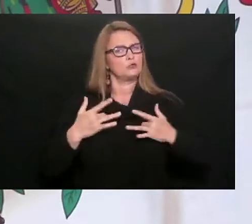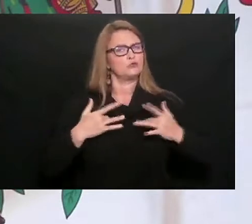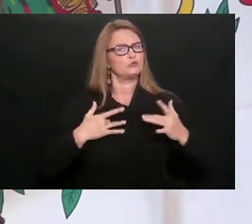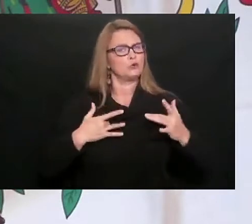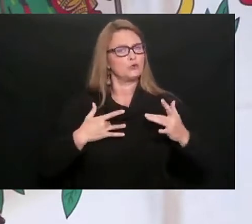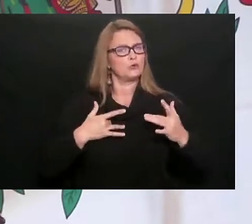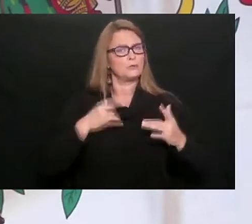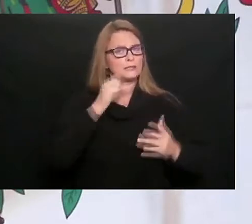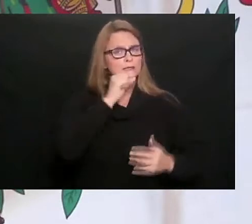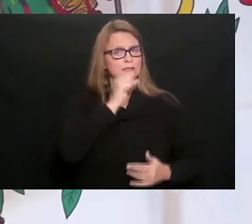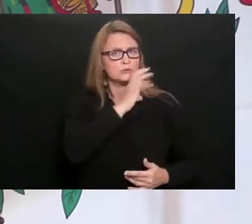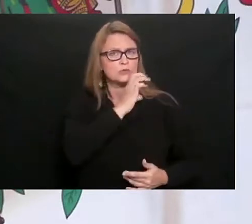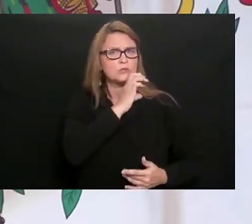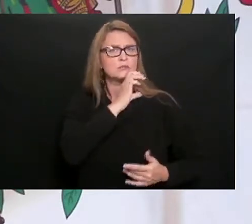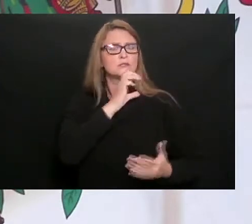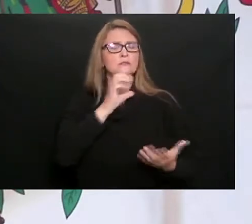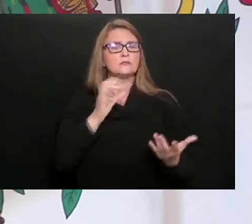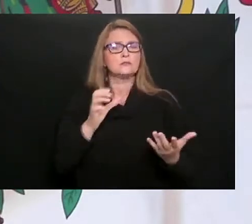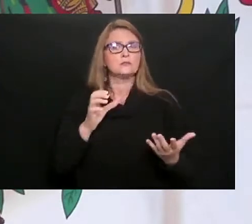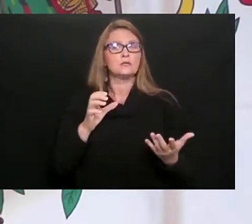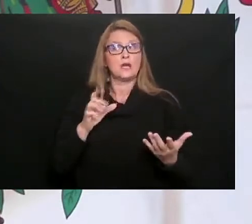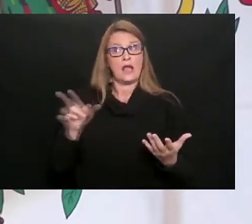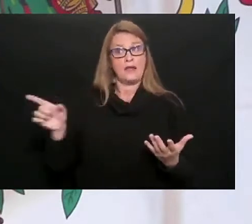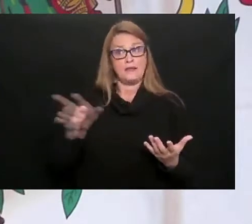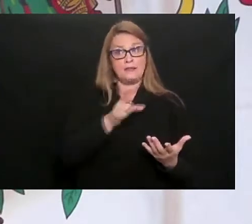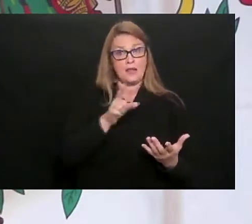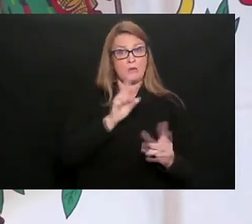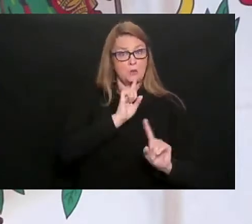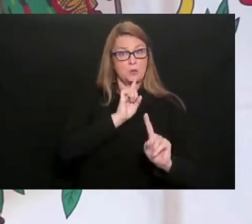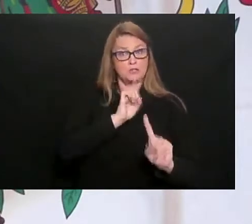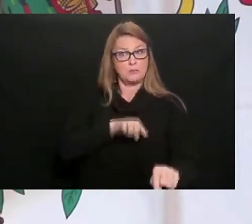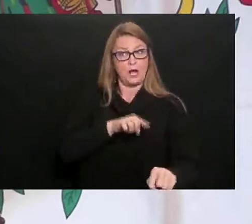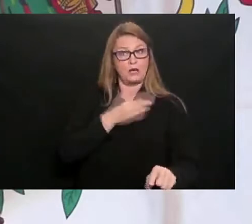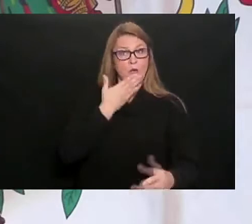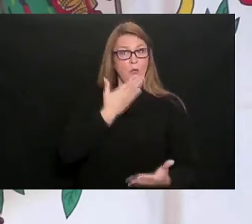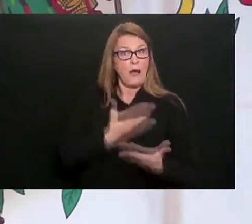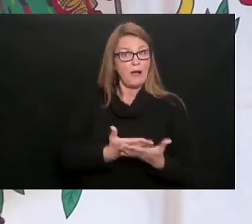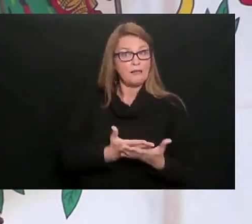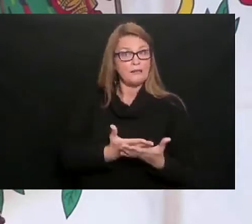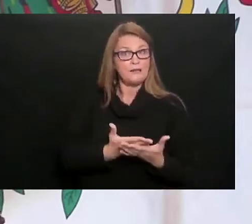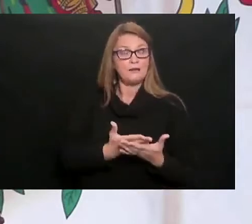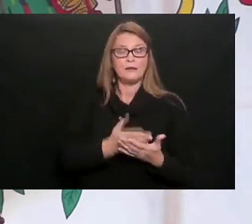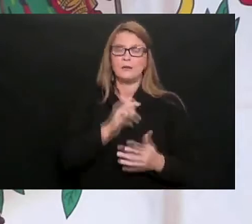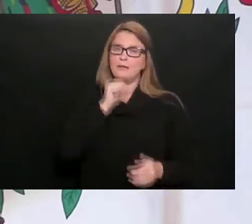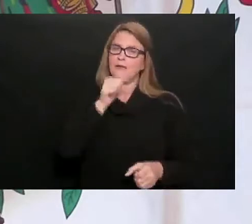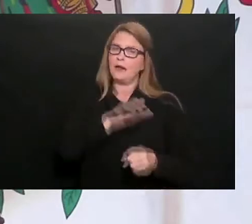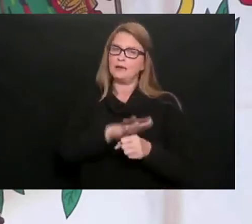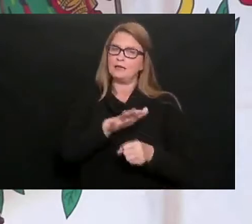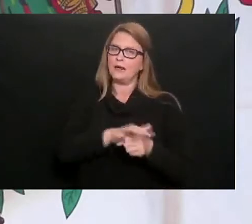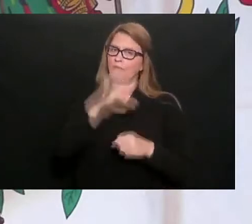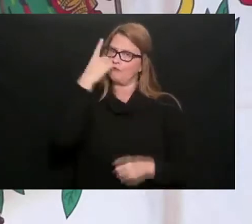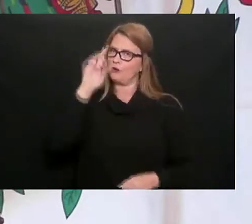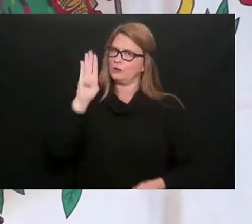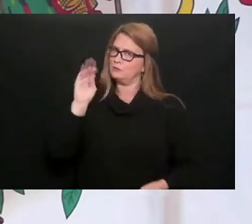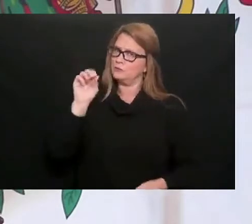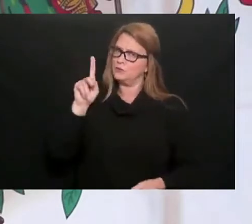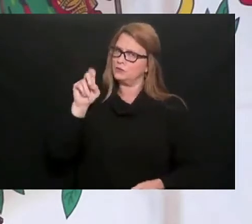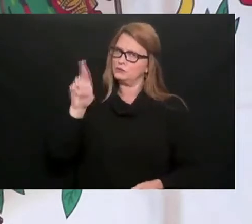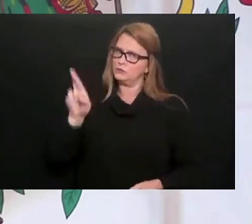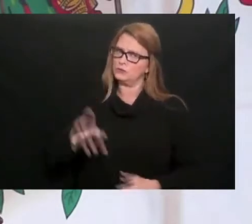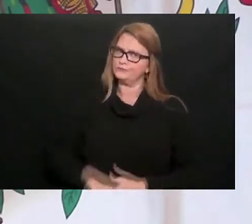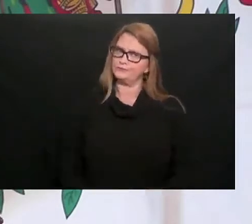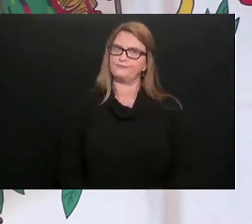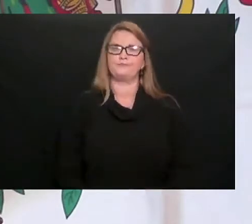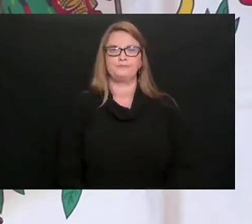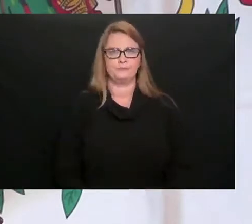older people have responded well, but they've not responded well enough in regard to the booster.